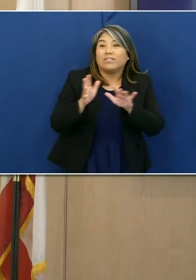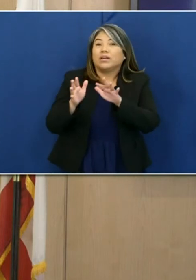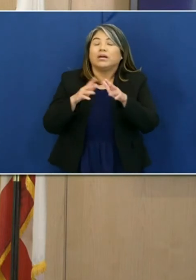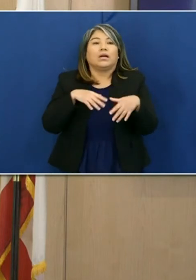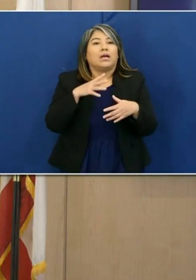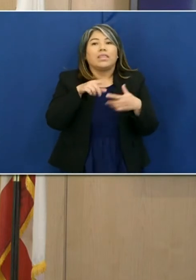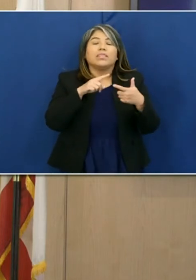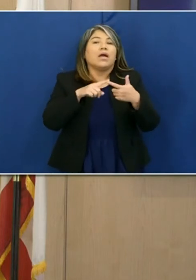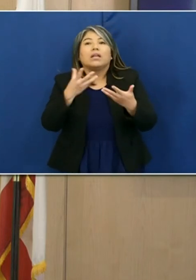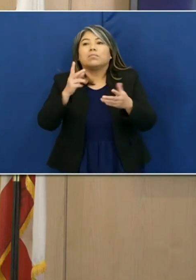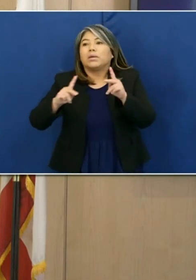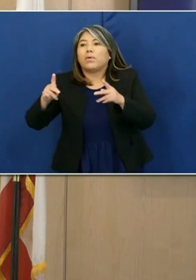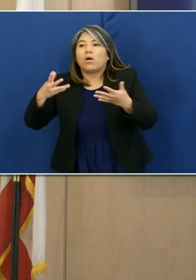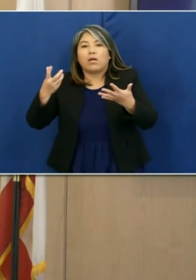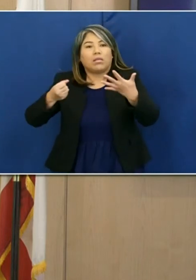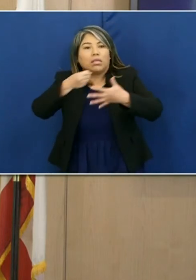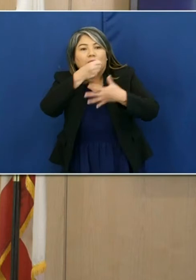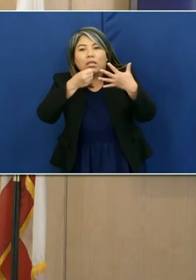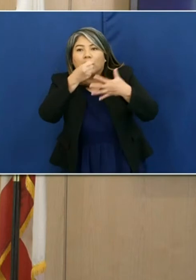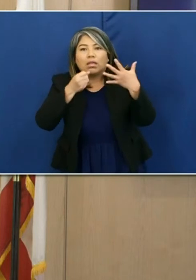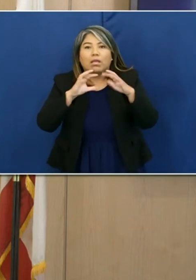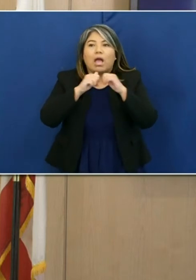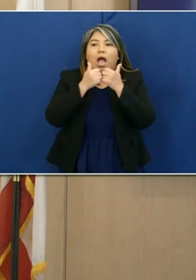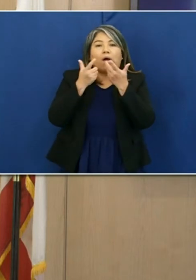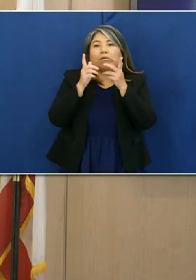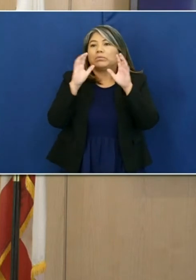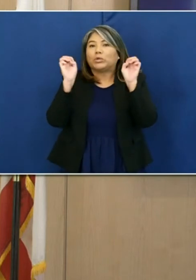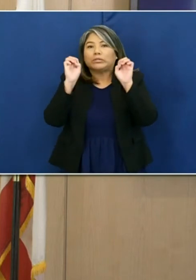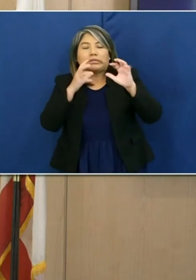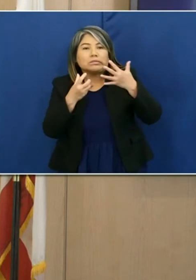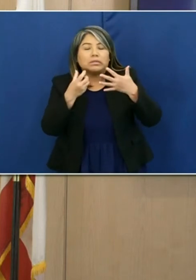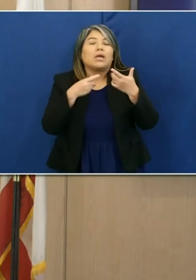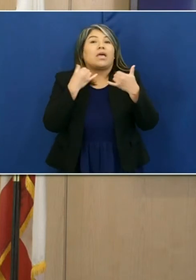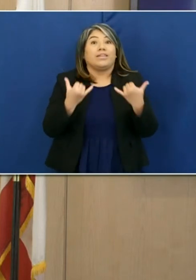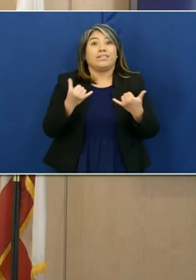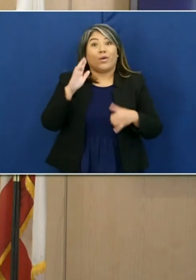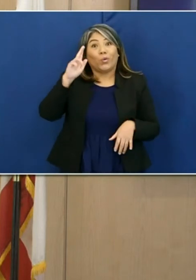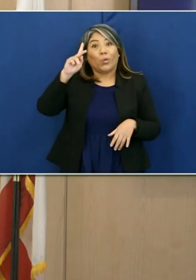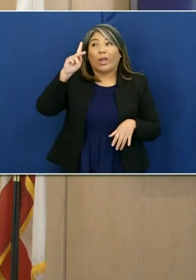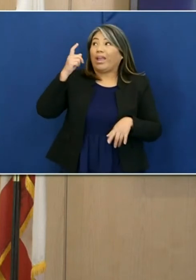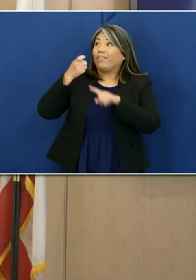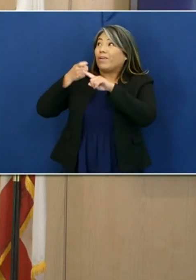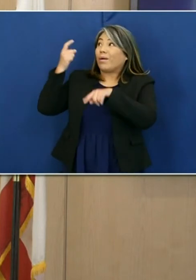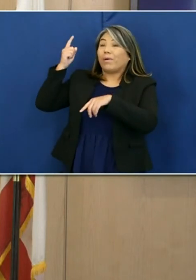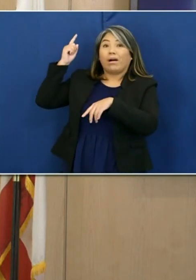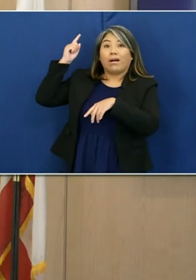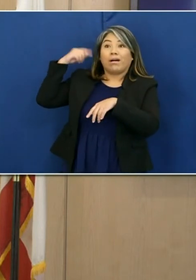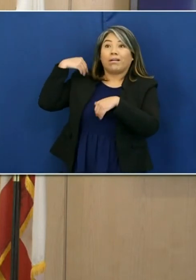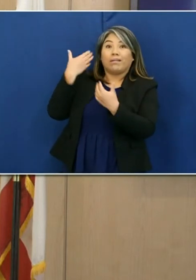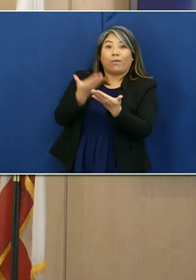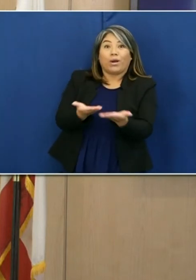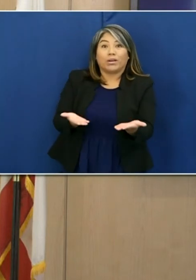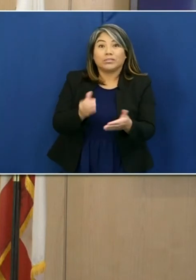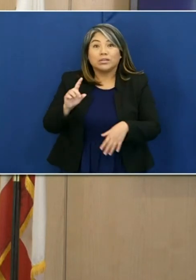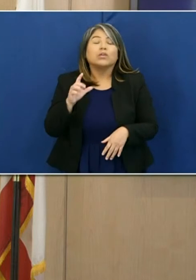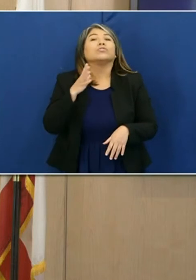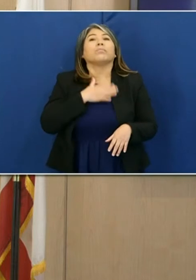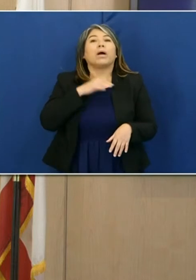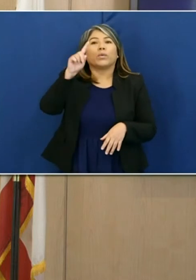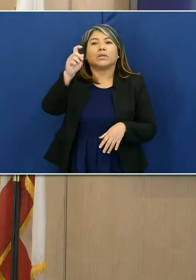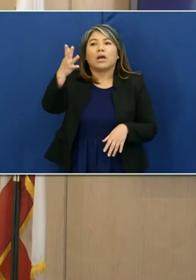others are waiting hours to get into the ICU. And now the UK variant is in San Diego. So my question is, why hasn't the